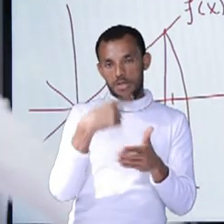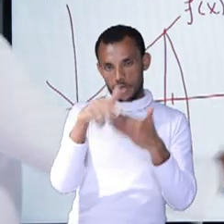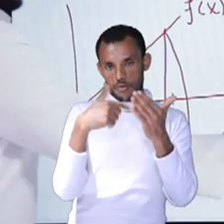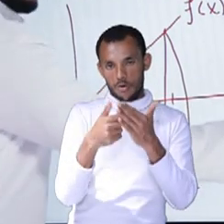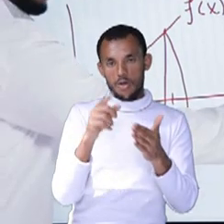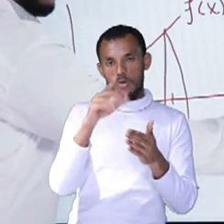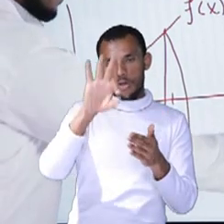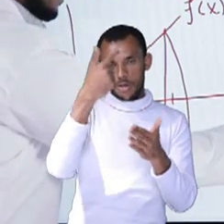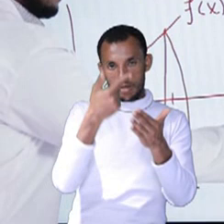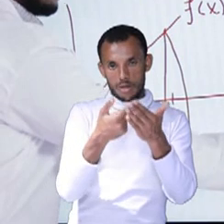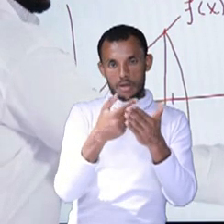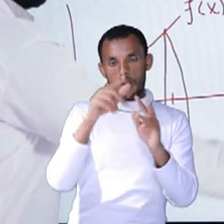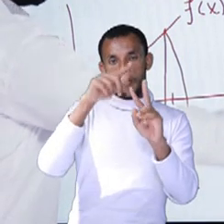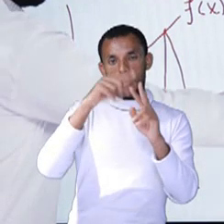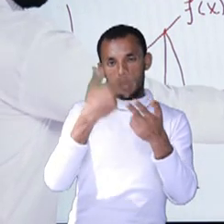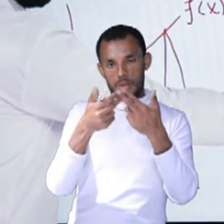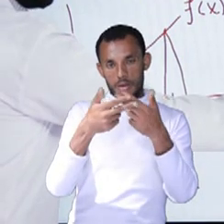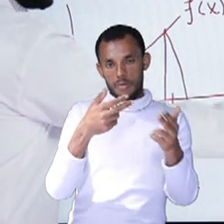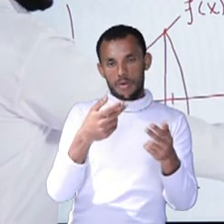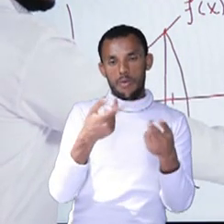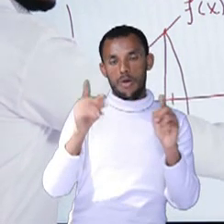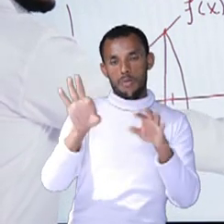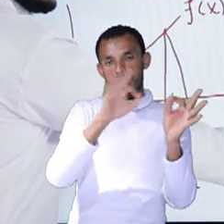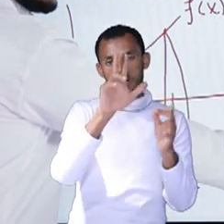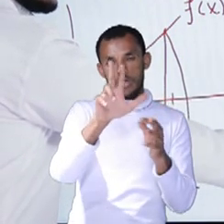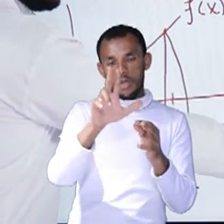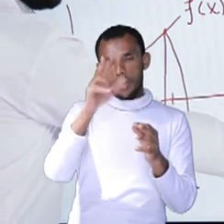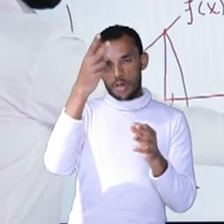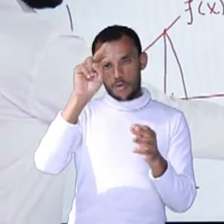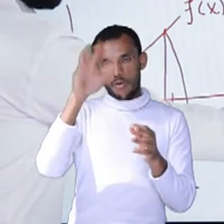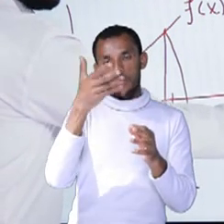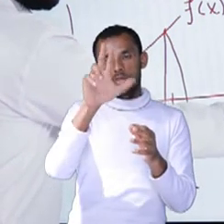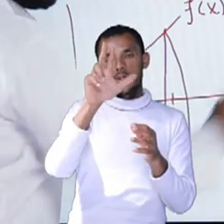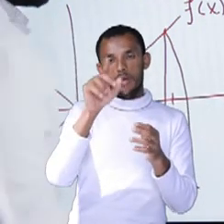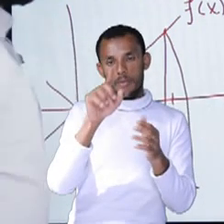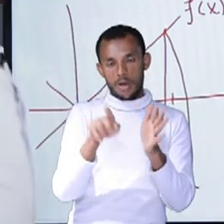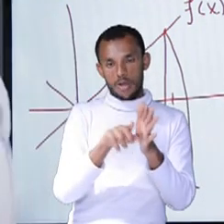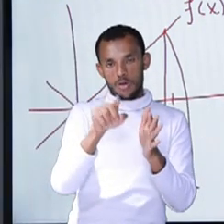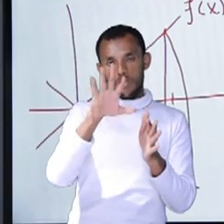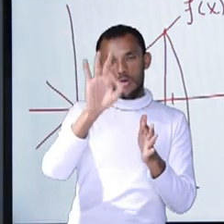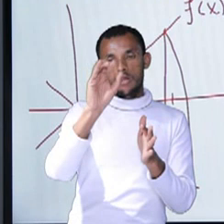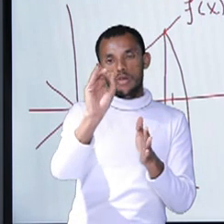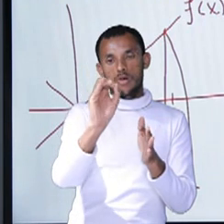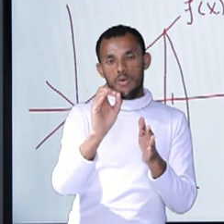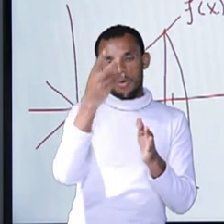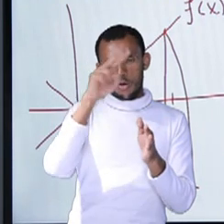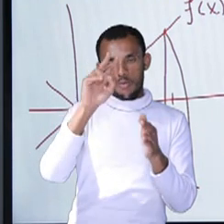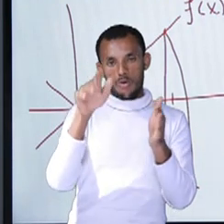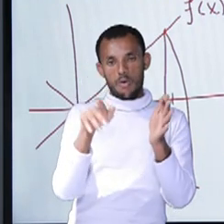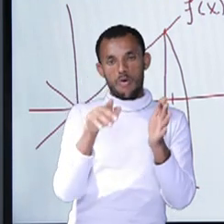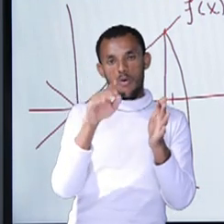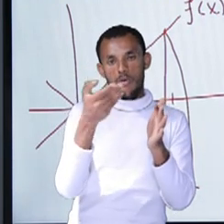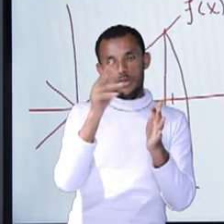Therefore, you'll have this one pi times, when you put 3, it is 3 cubed over 3, minus when you put 0, 0 cubed over